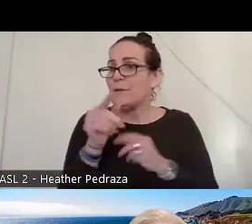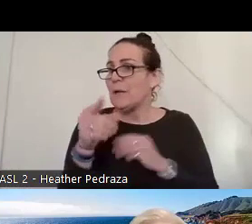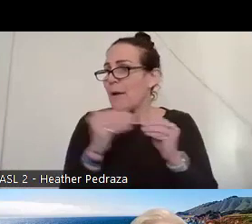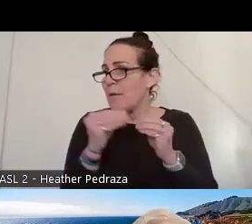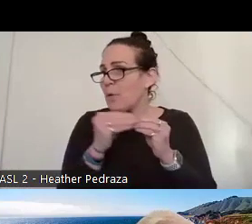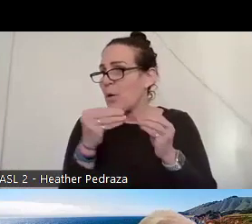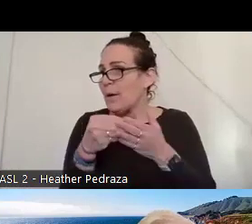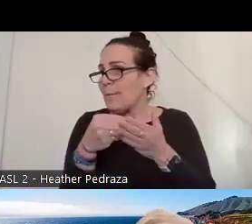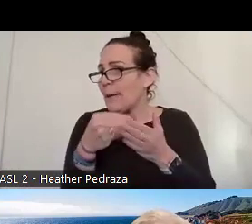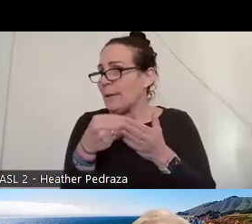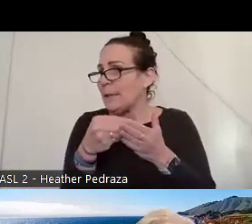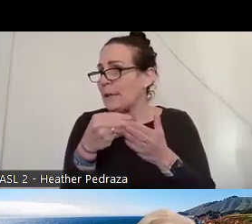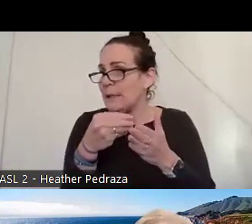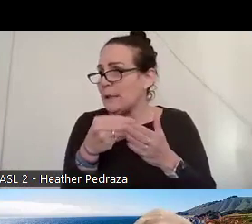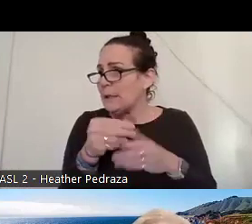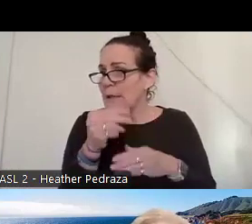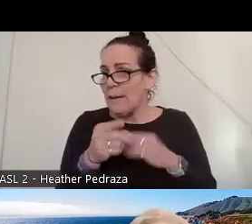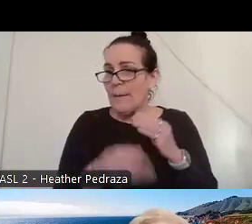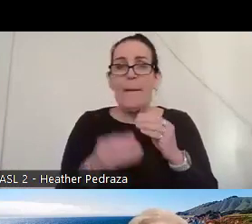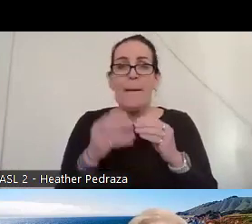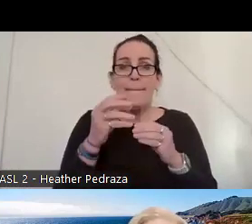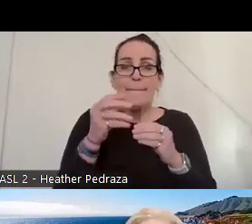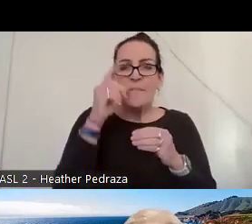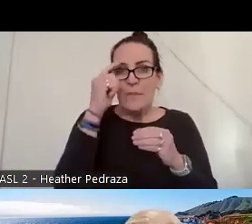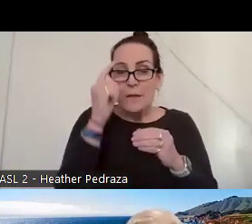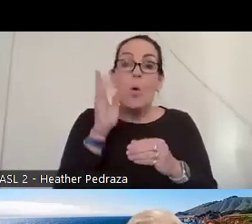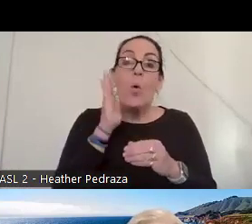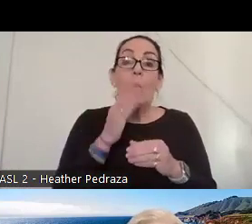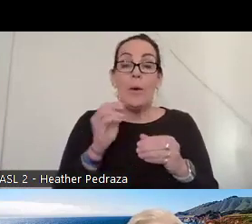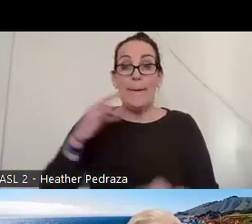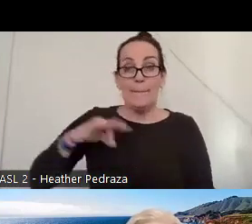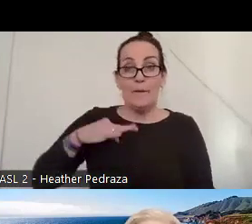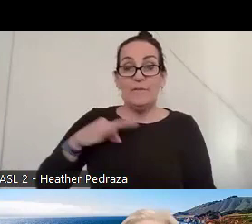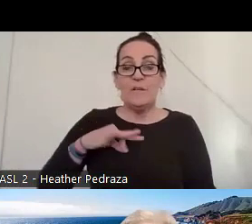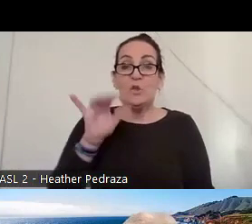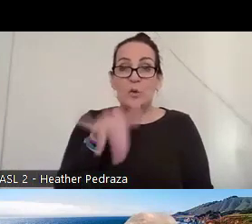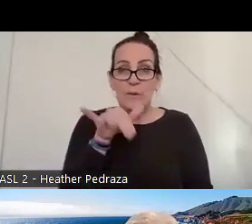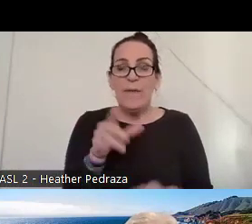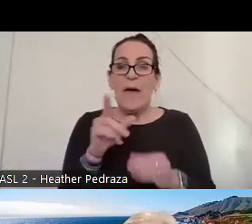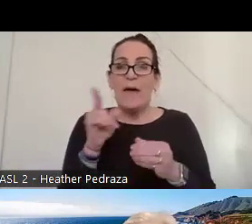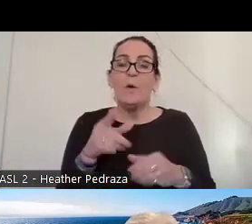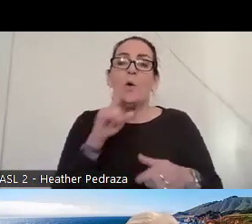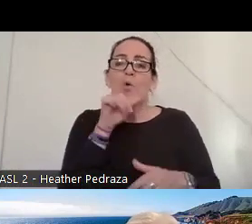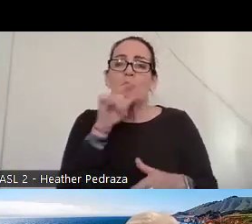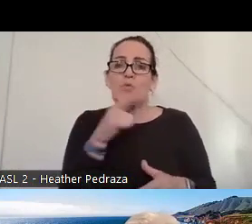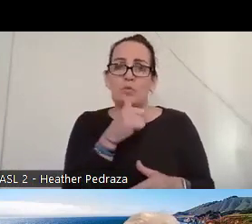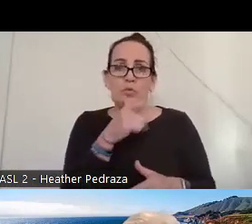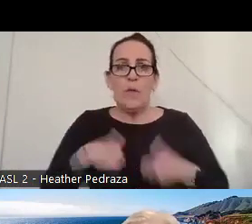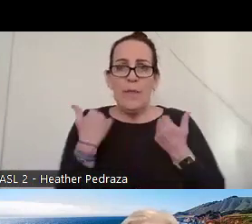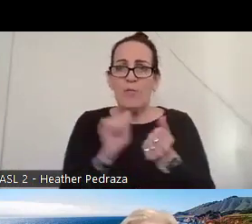work certainly seems like something that would be beneficial for people who are living with Alzheimer's and dementia and their